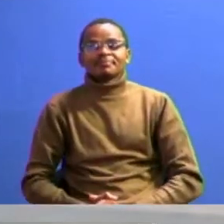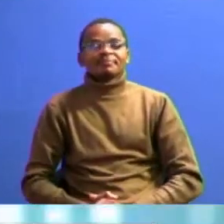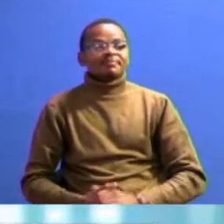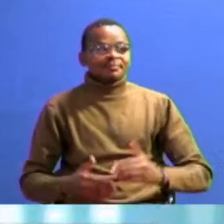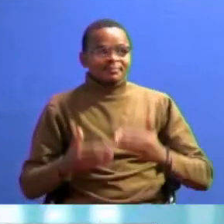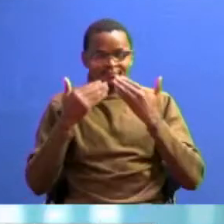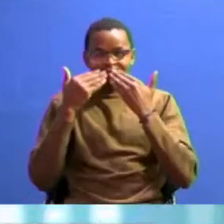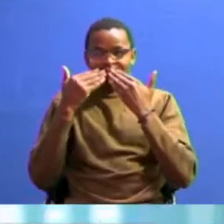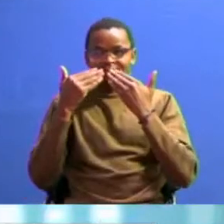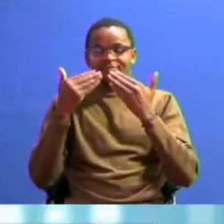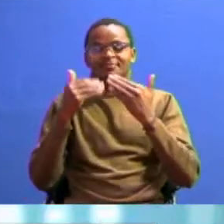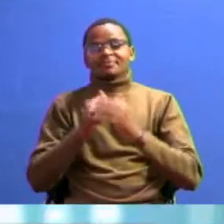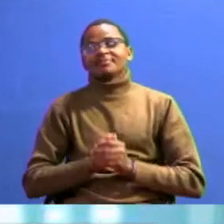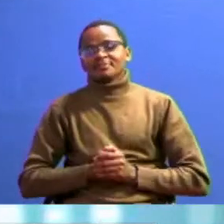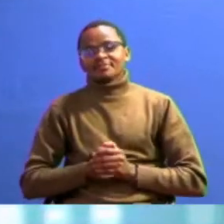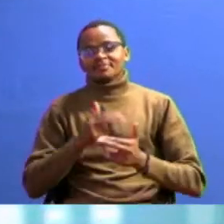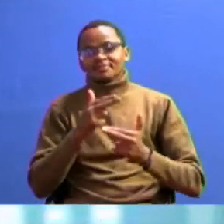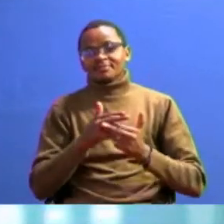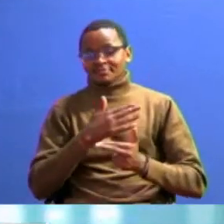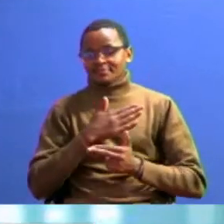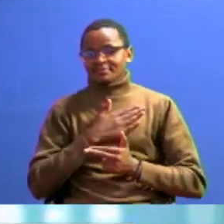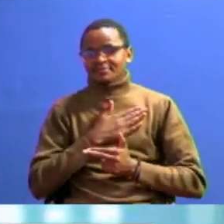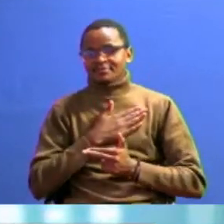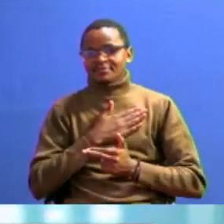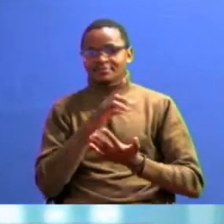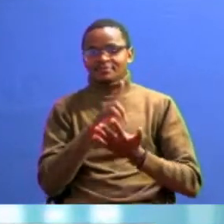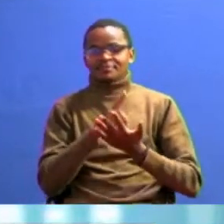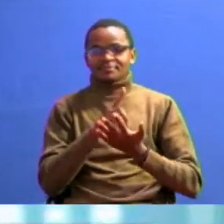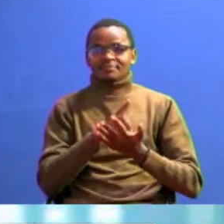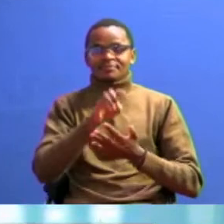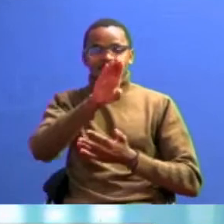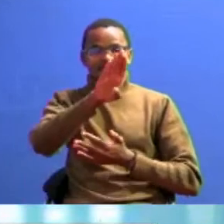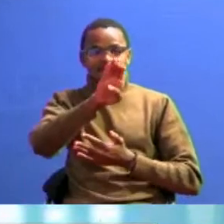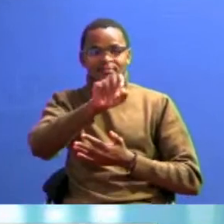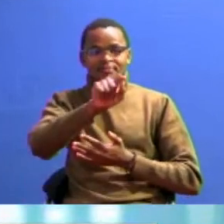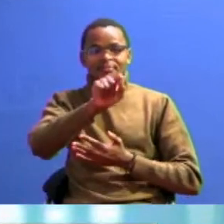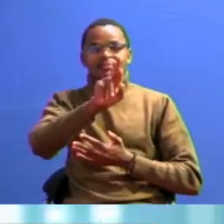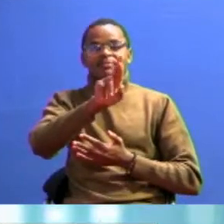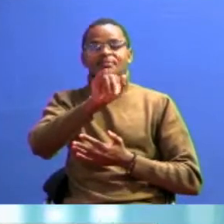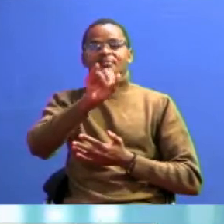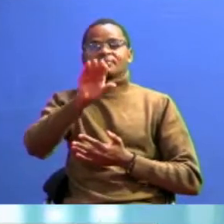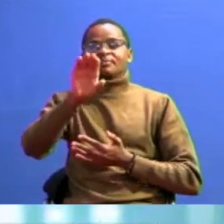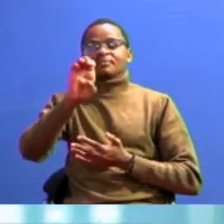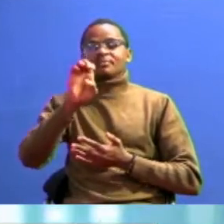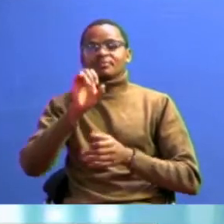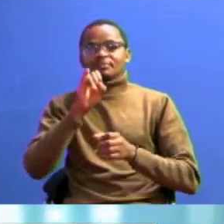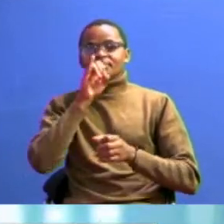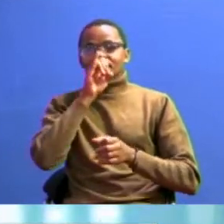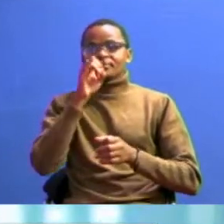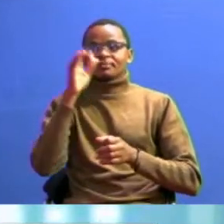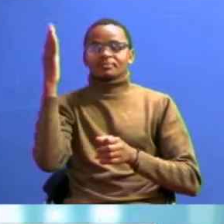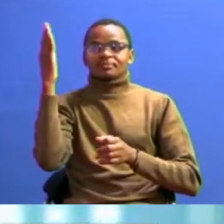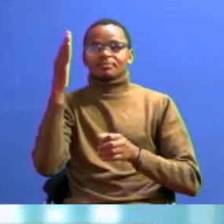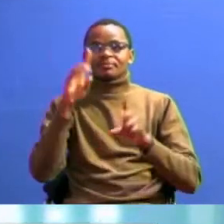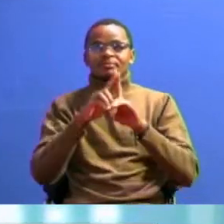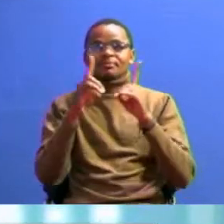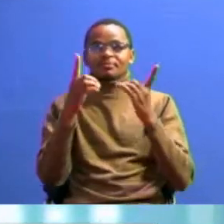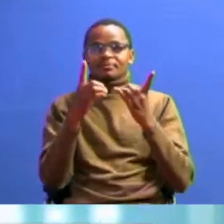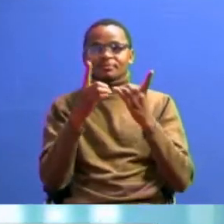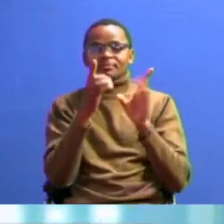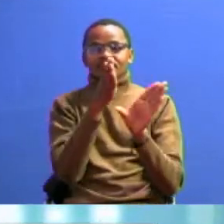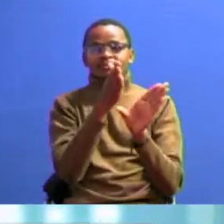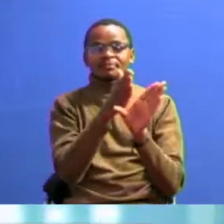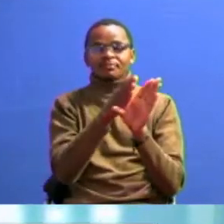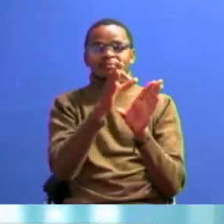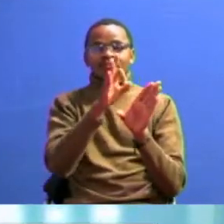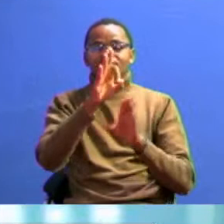Thank you very much. My name is Dr. Beatrice Kadhungu. I am a lecturer in the Department of Psychology